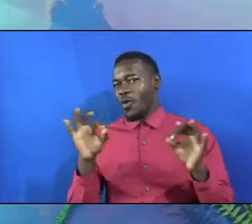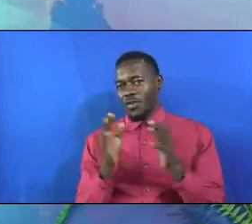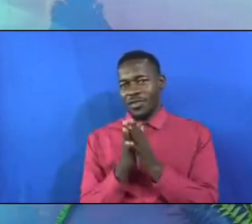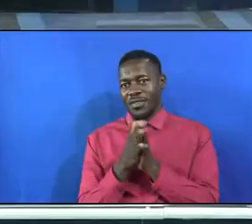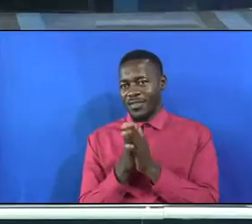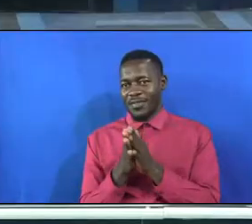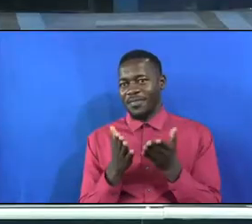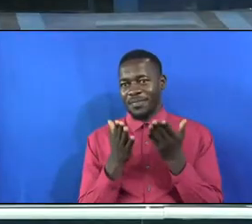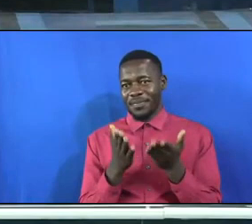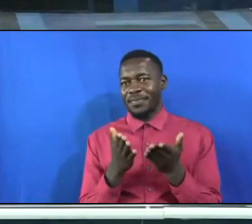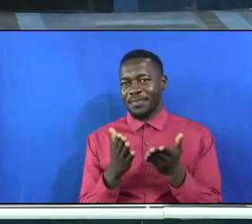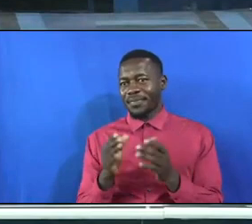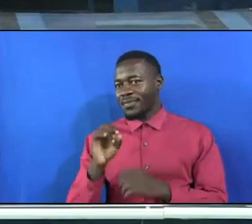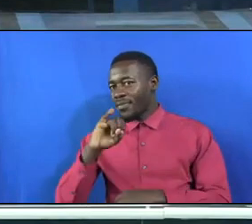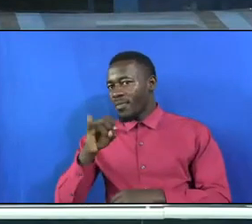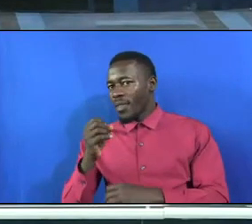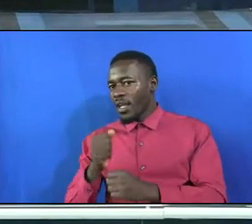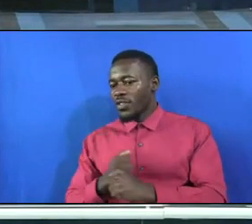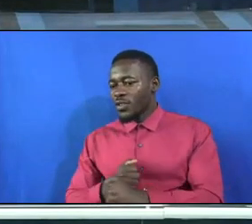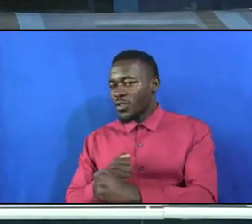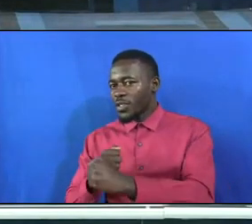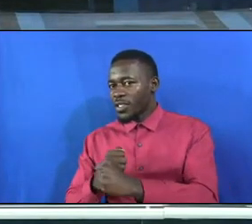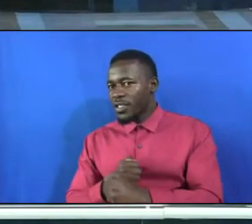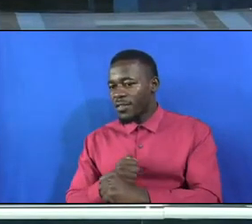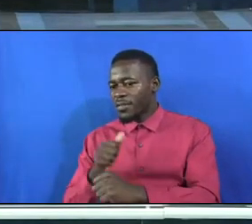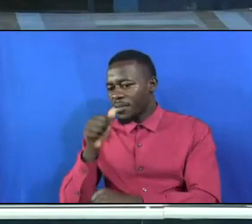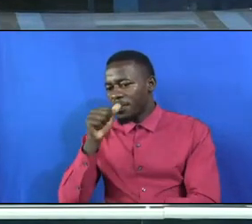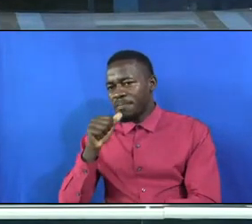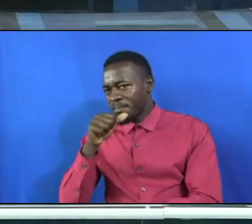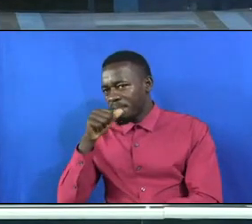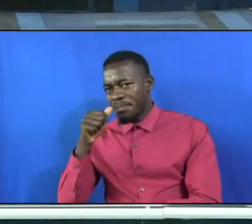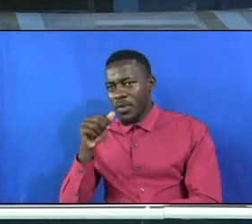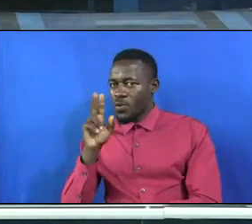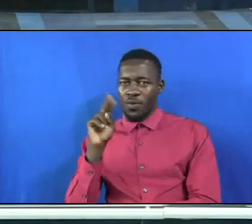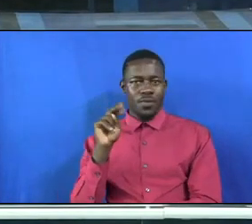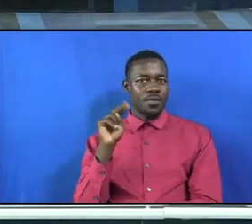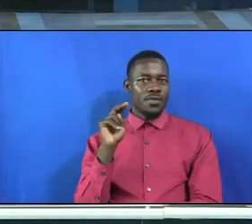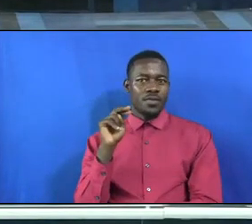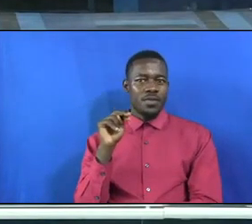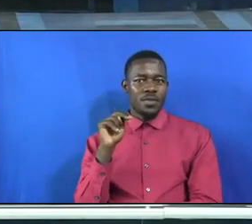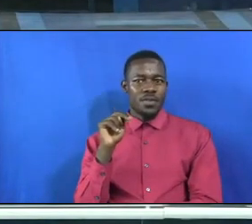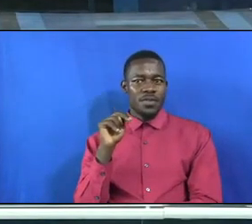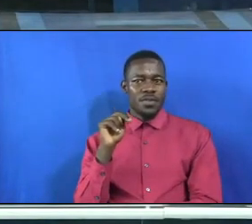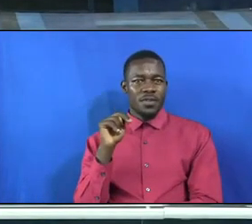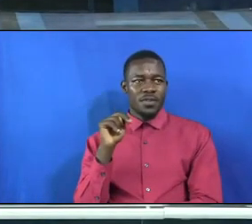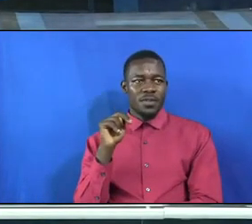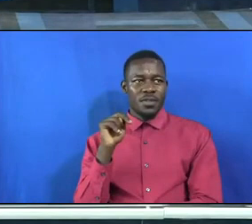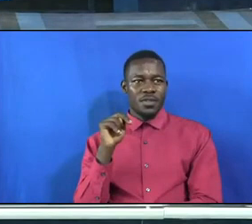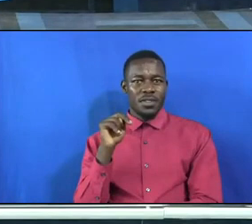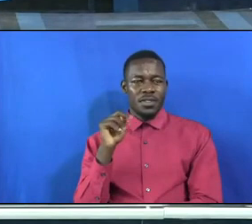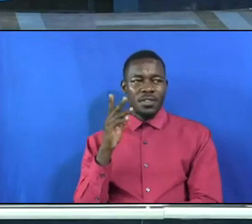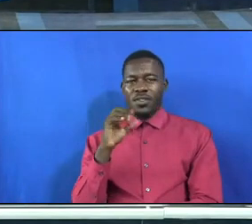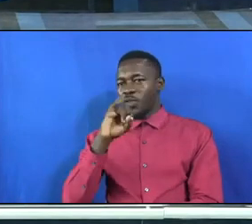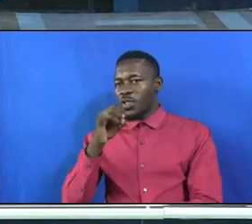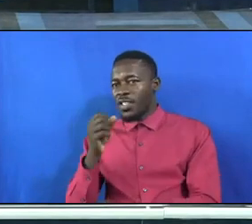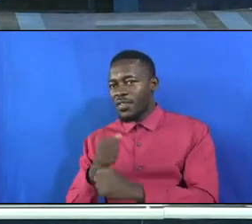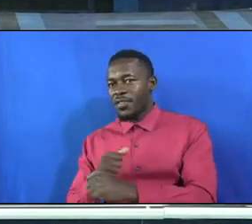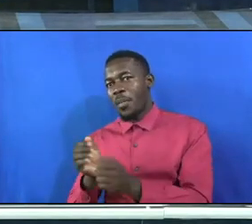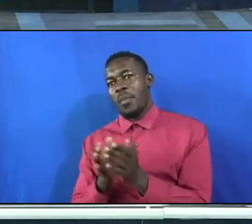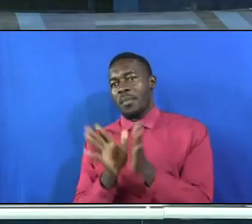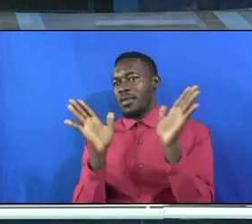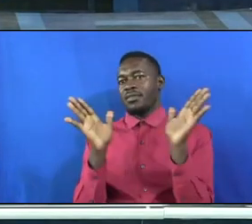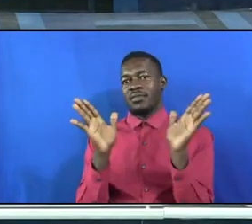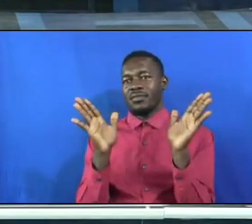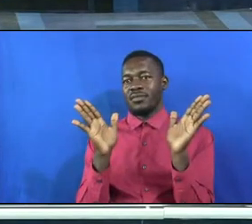in mind, Joseph did not do a secret thing. He did not reveal himself to his brothers secretly. So it was